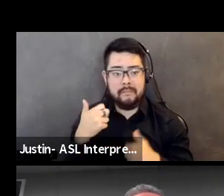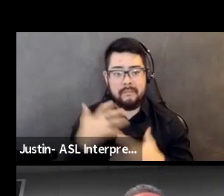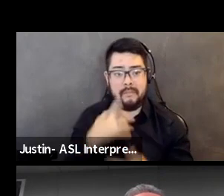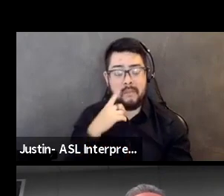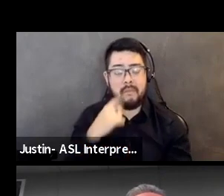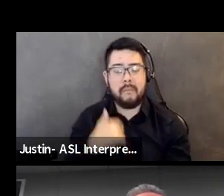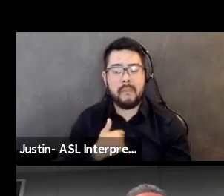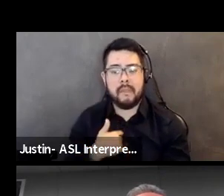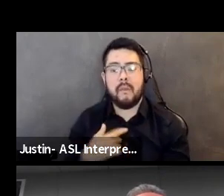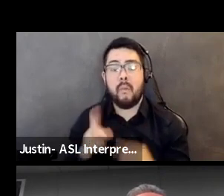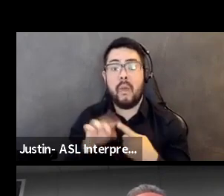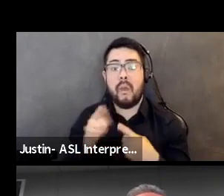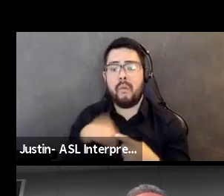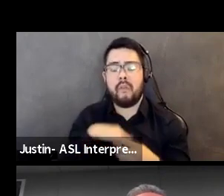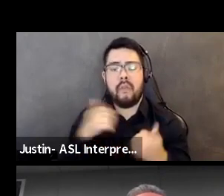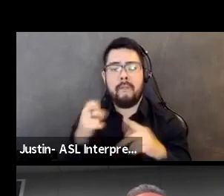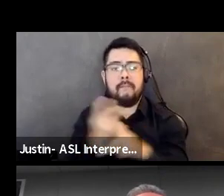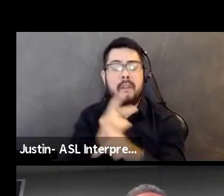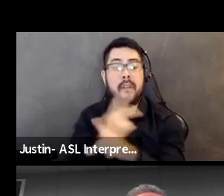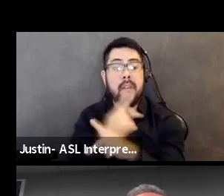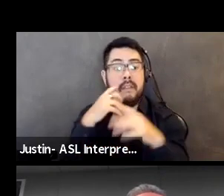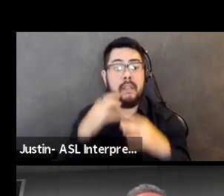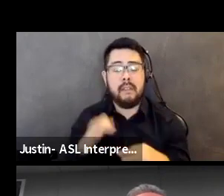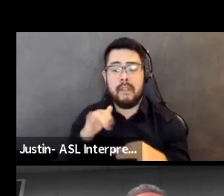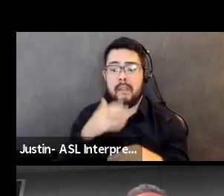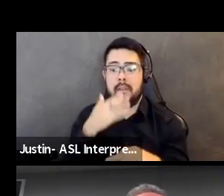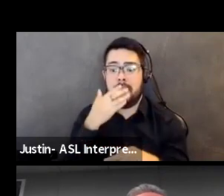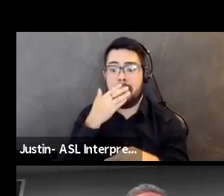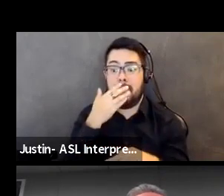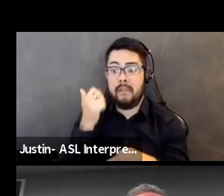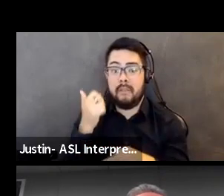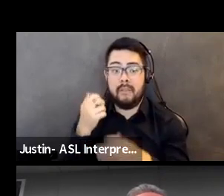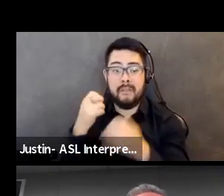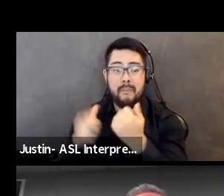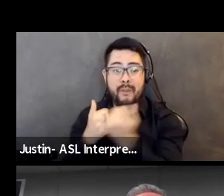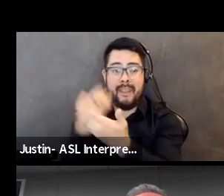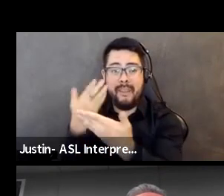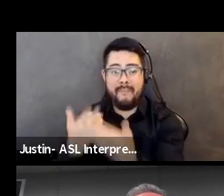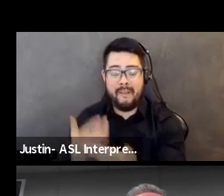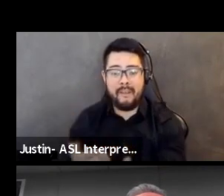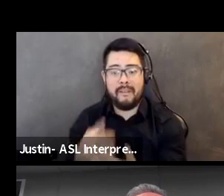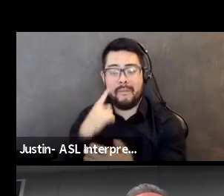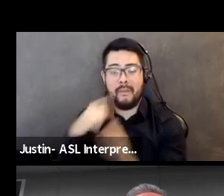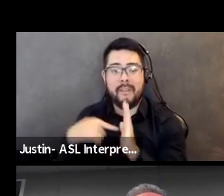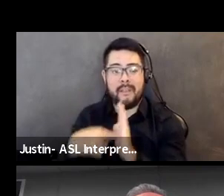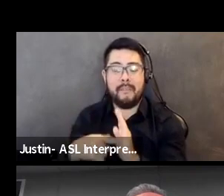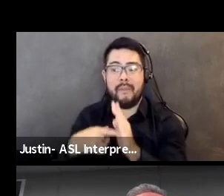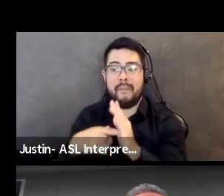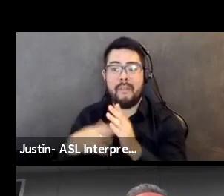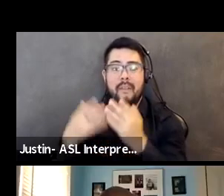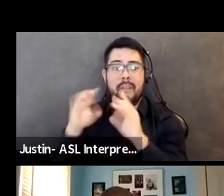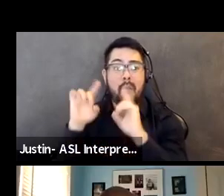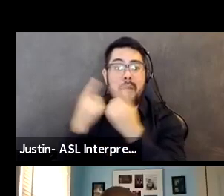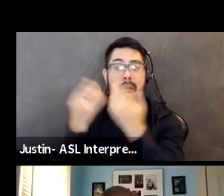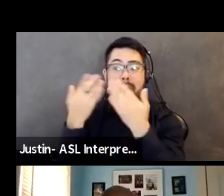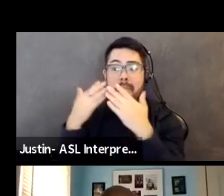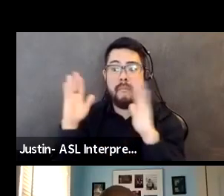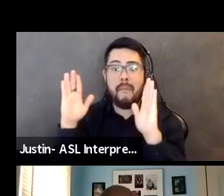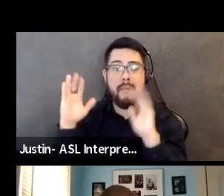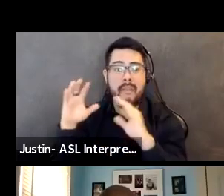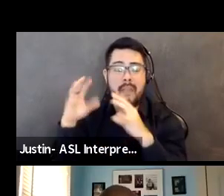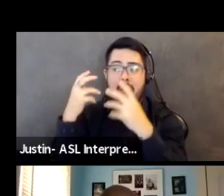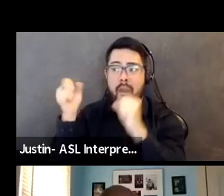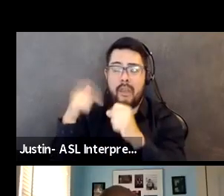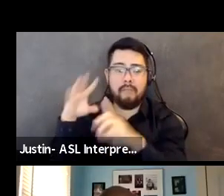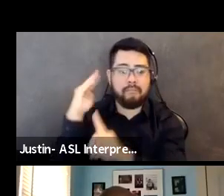about making decisions that are based in the best evidence like the department of public health has done with covet for example it is